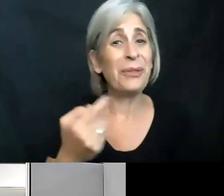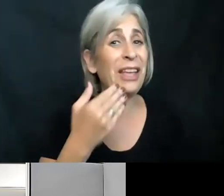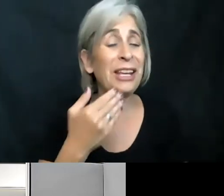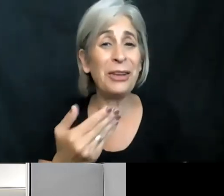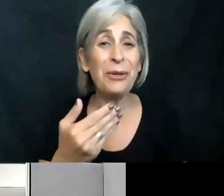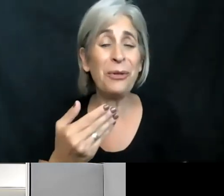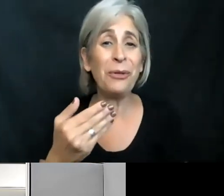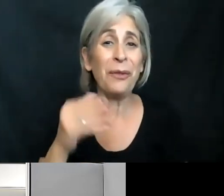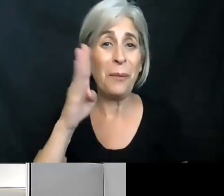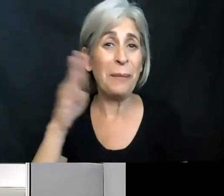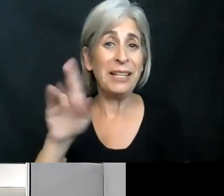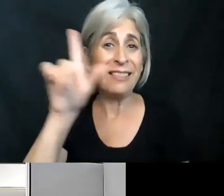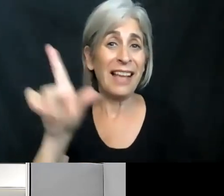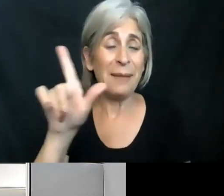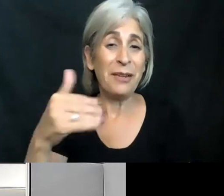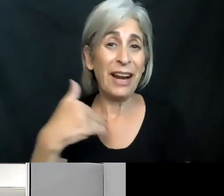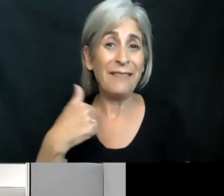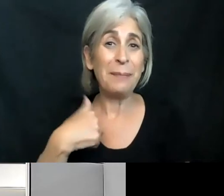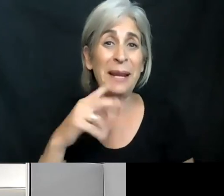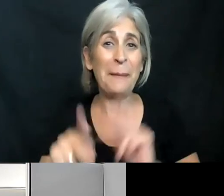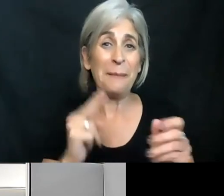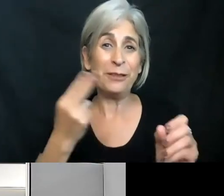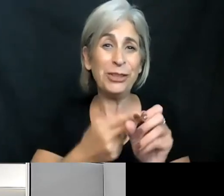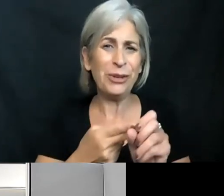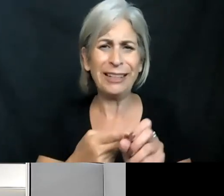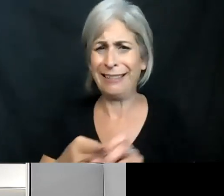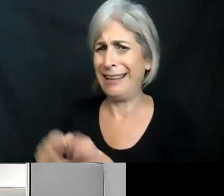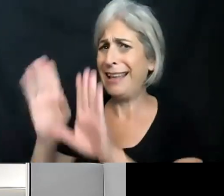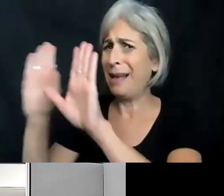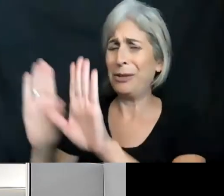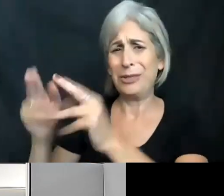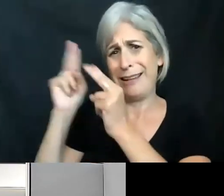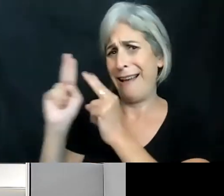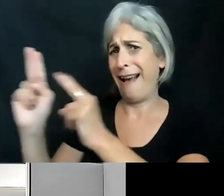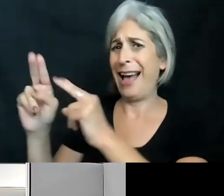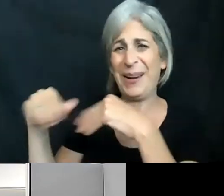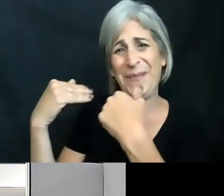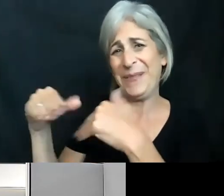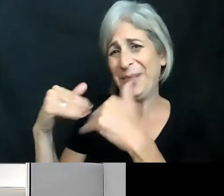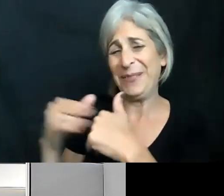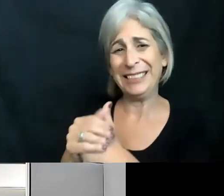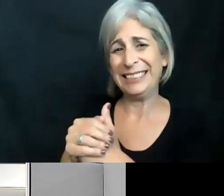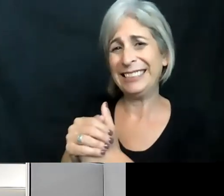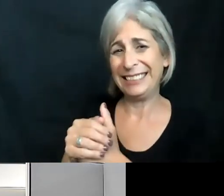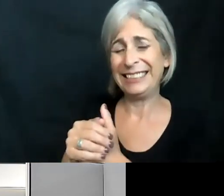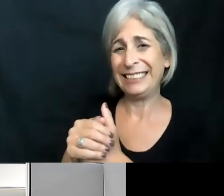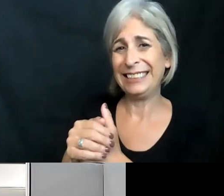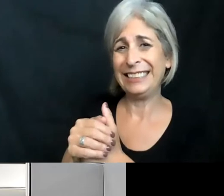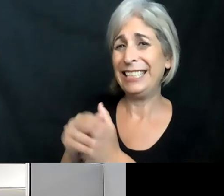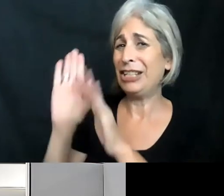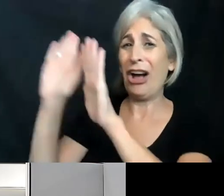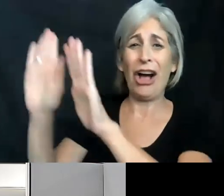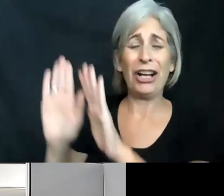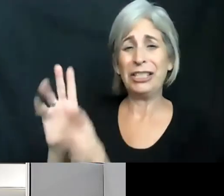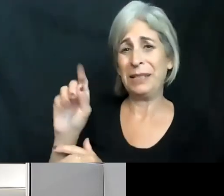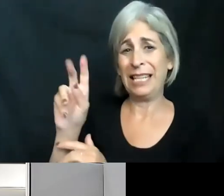City Library again for having me. Absolutely. It's such an honor. Yeah. It's so awesome, Kira,